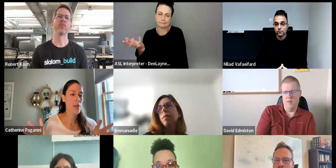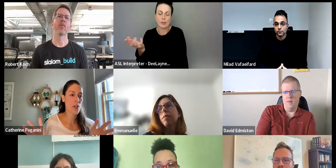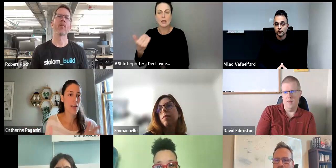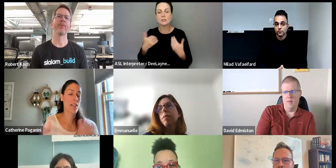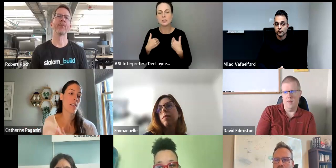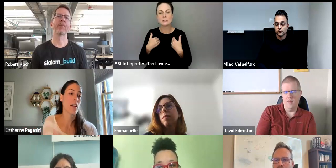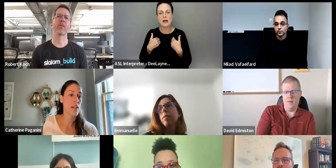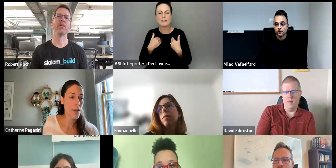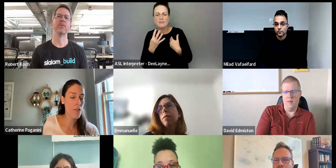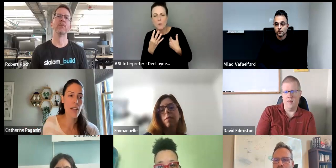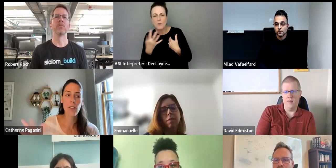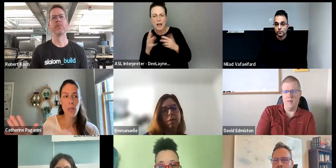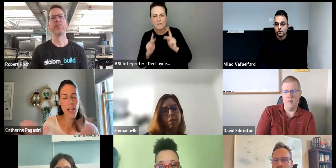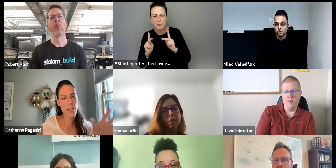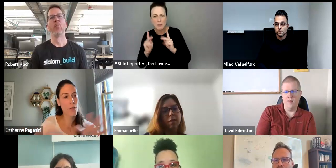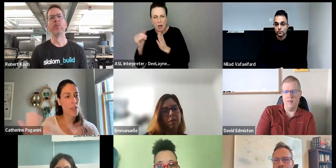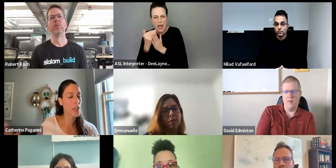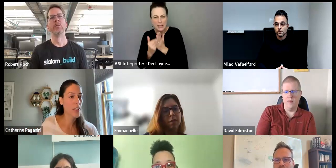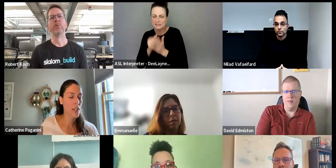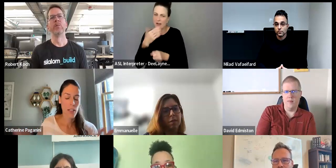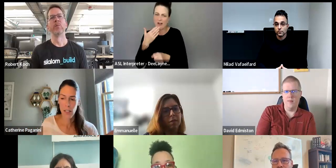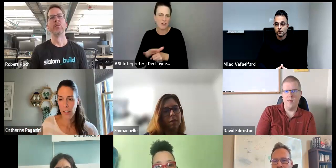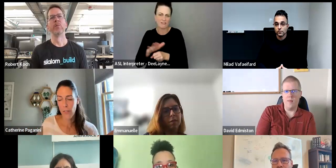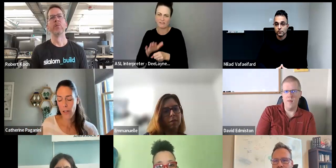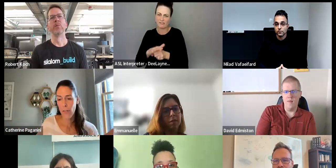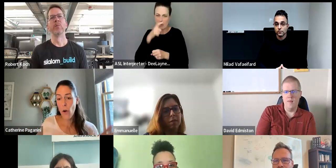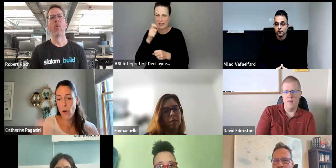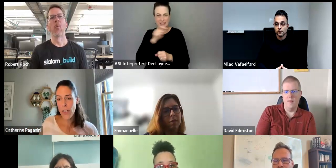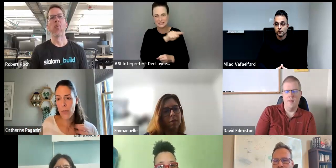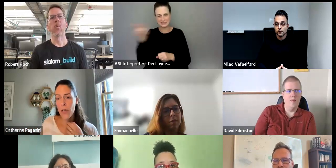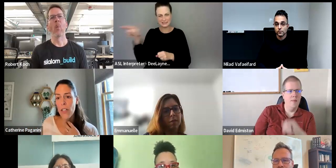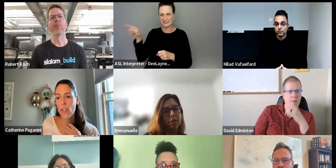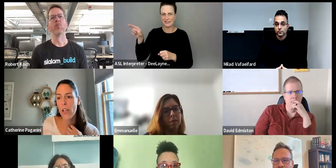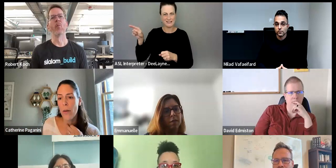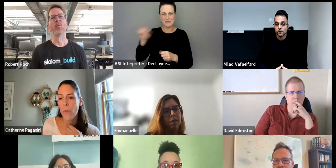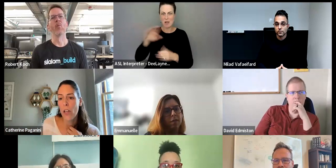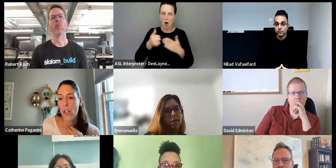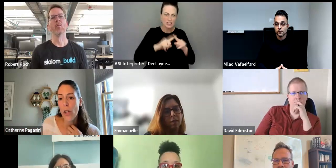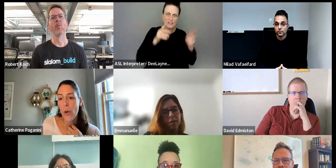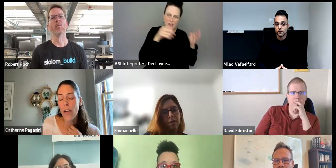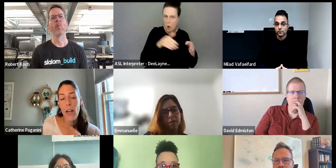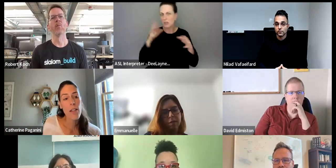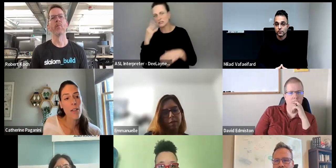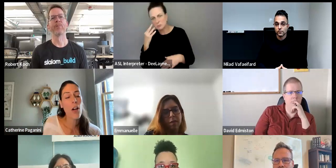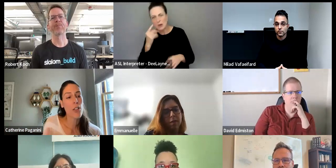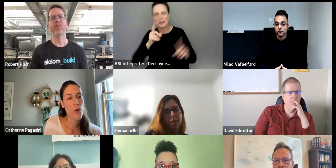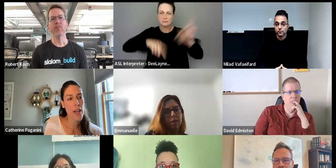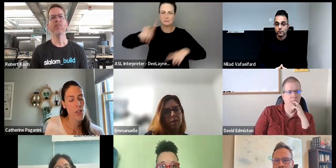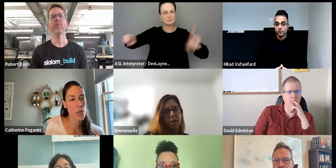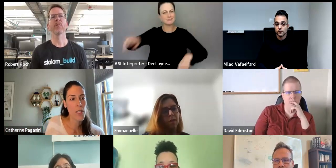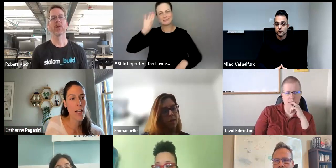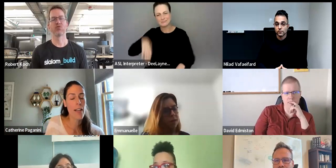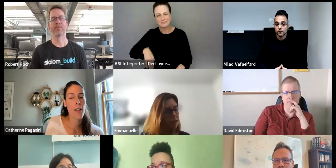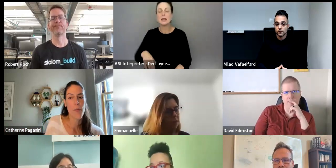having four or five people on that list is not enough, because everyone has a different focus and experience. So